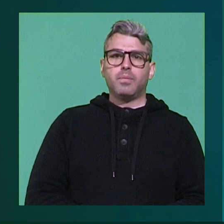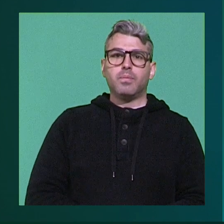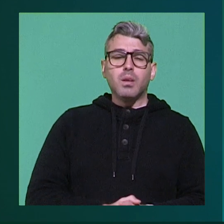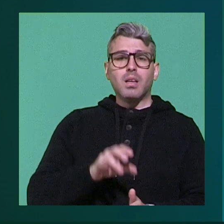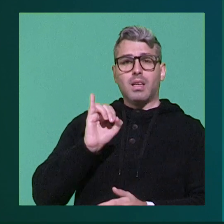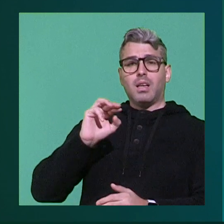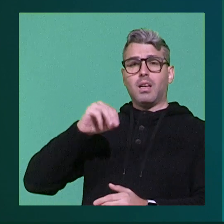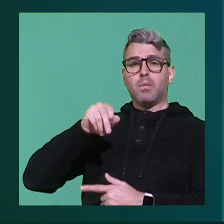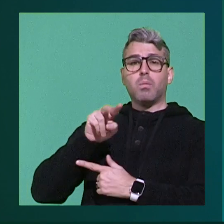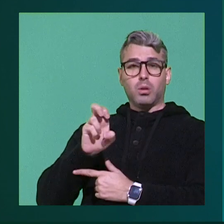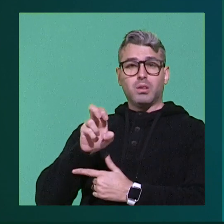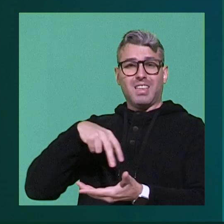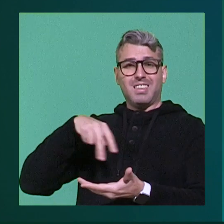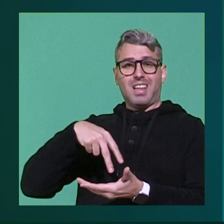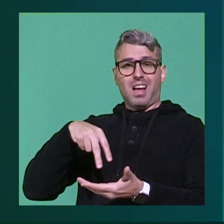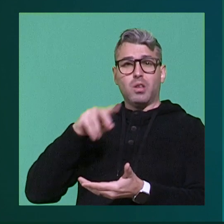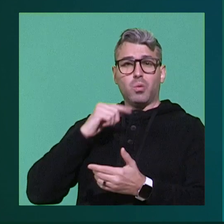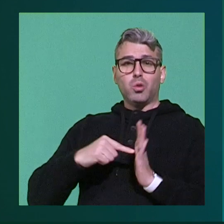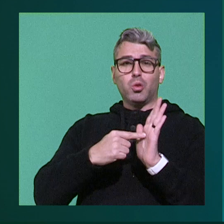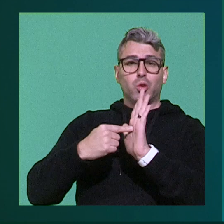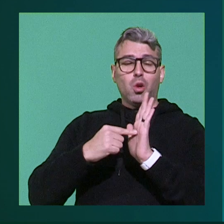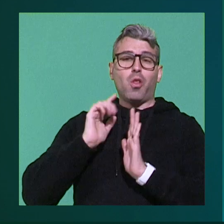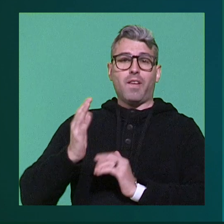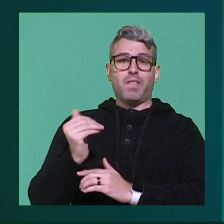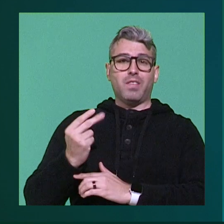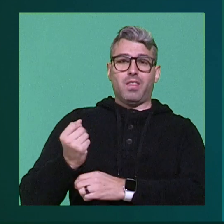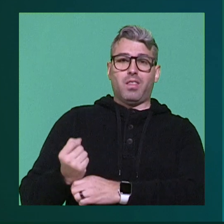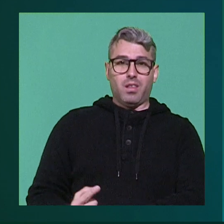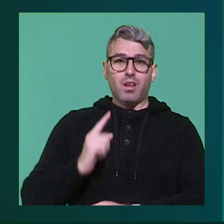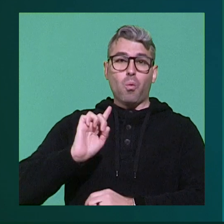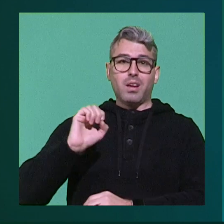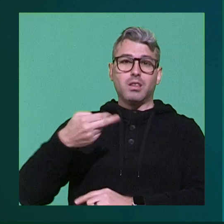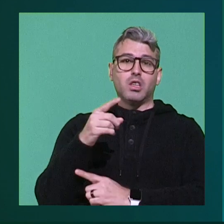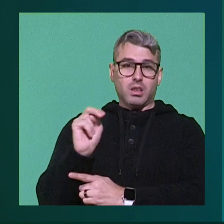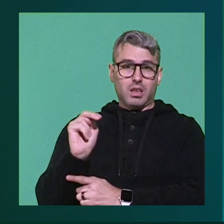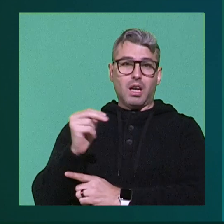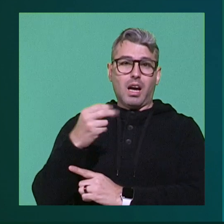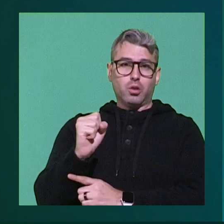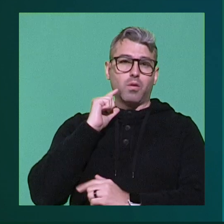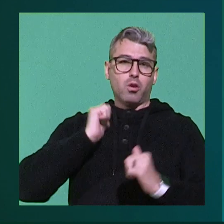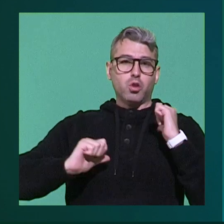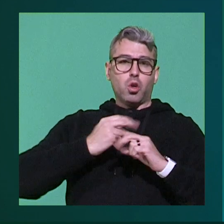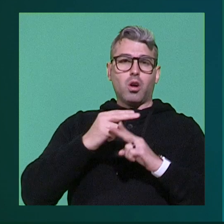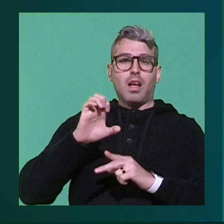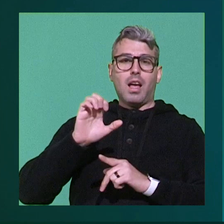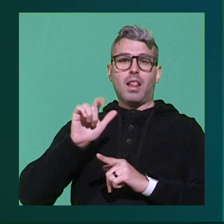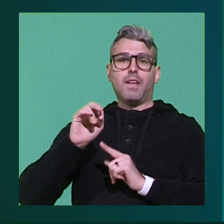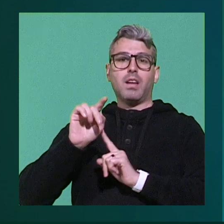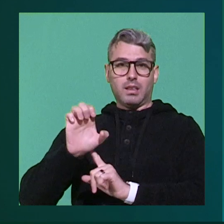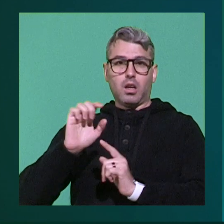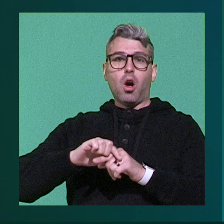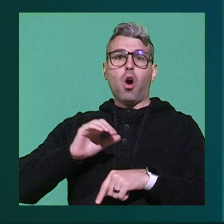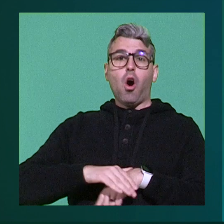Impulse Dance Company will present their 15th annual main stage production, Elevate, at Sheldon High School Performing Arts Center on Thursday, February